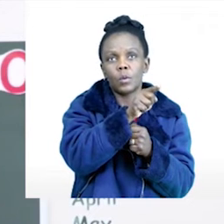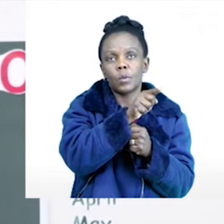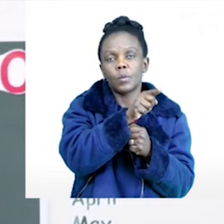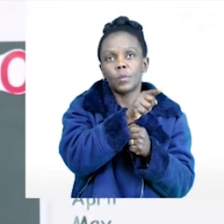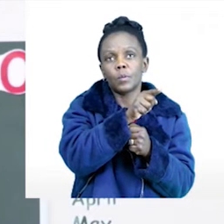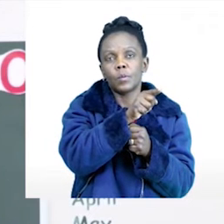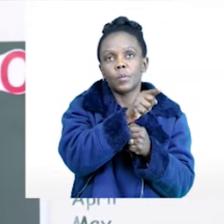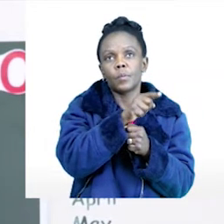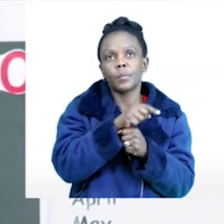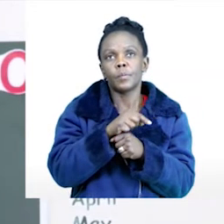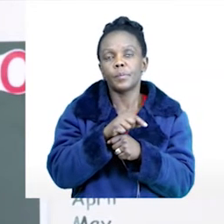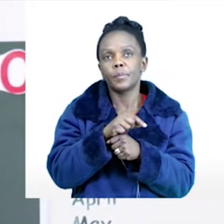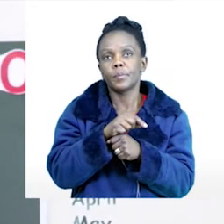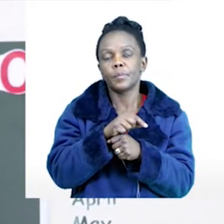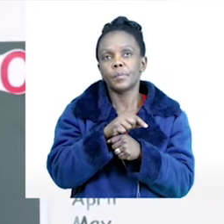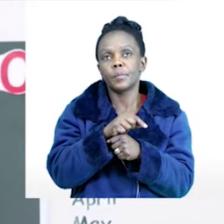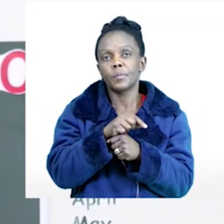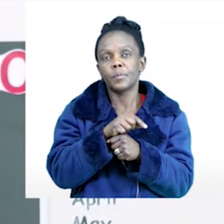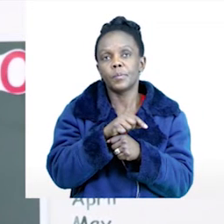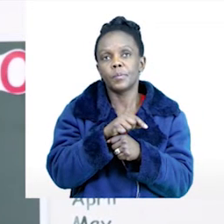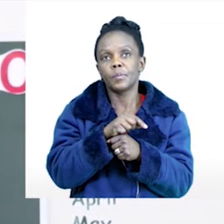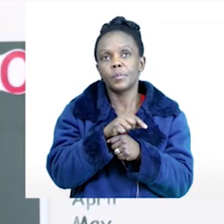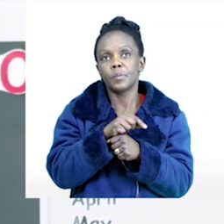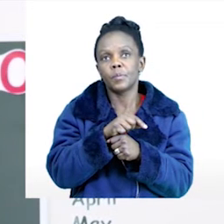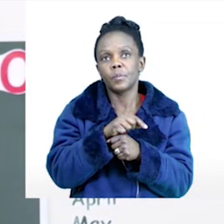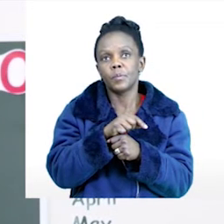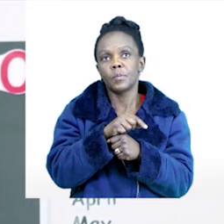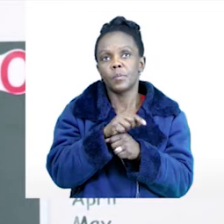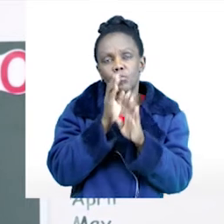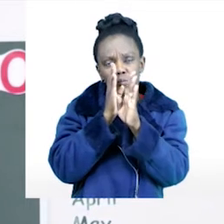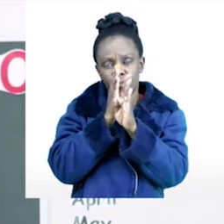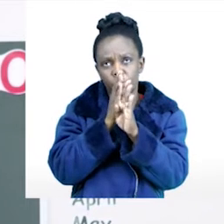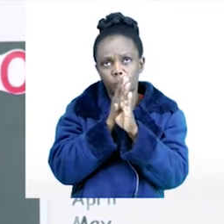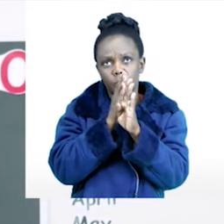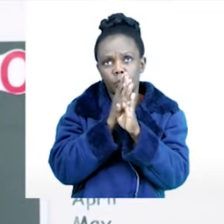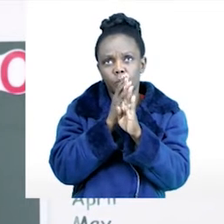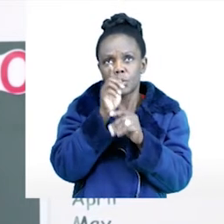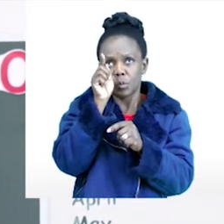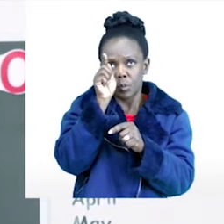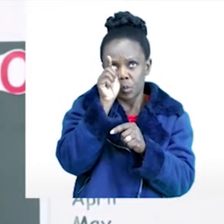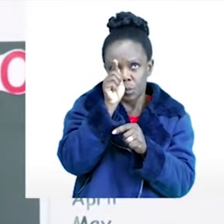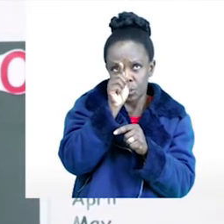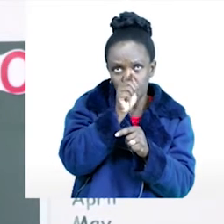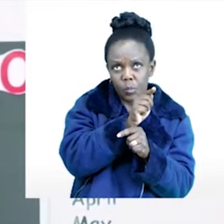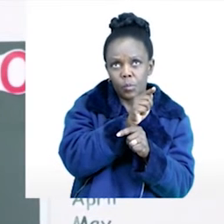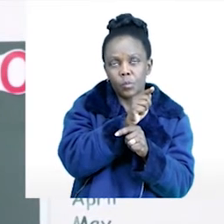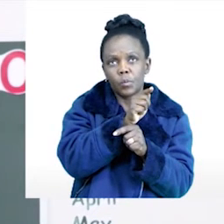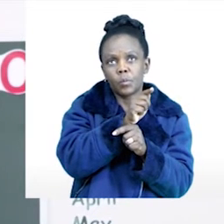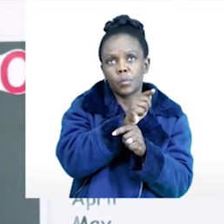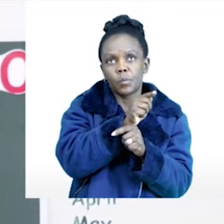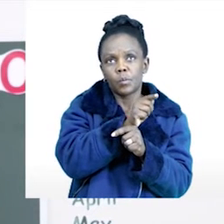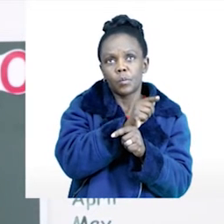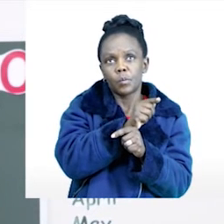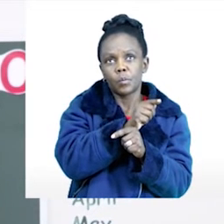line. Very good. Make sure that your lines are straight. That way, it will help you when